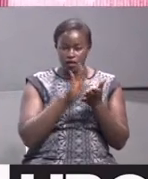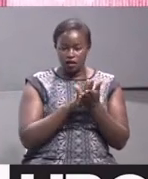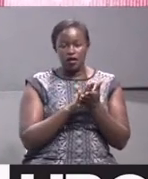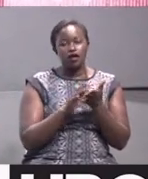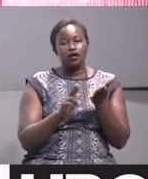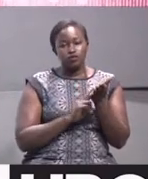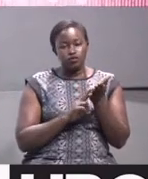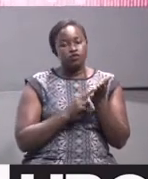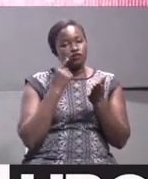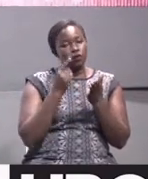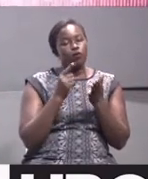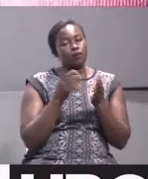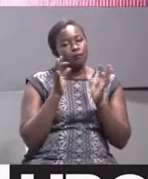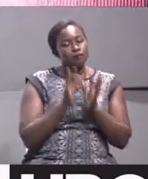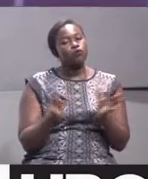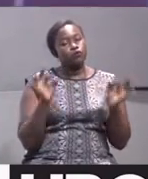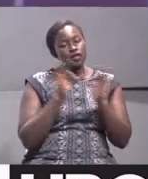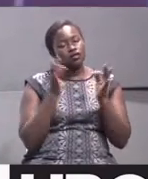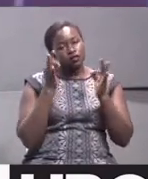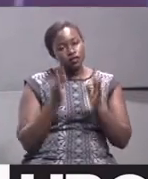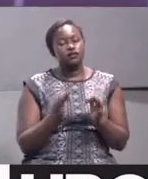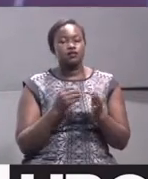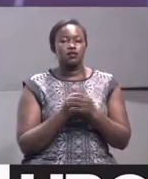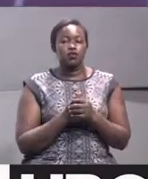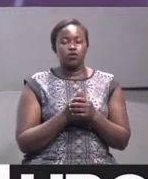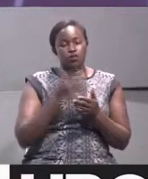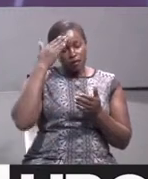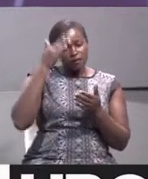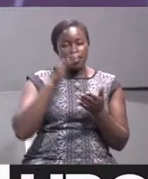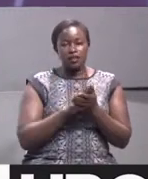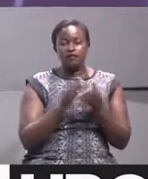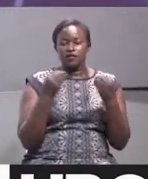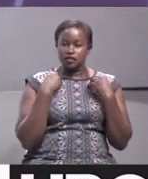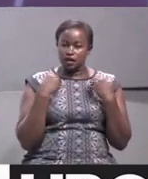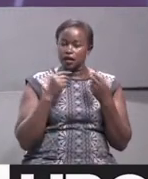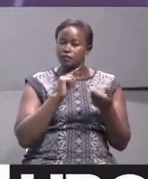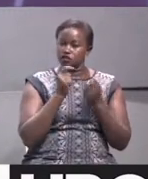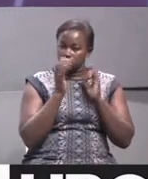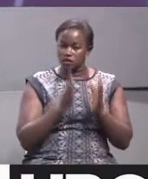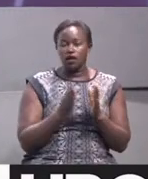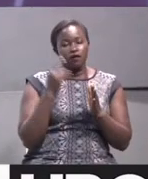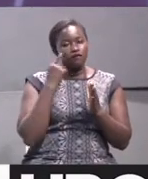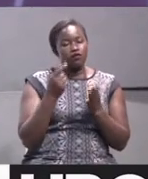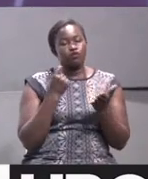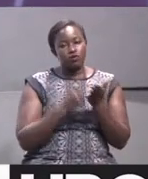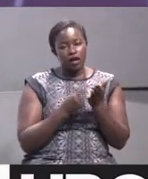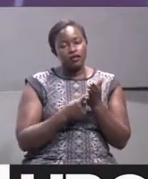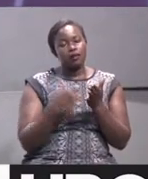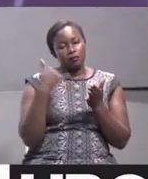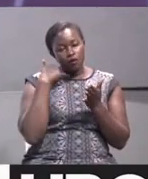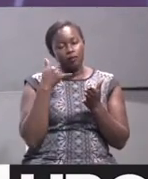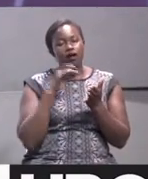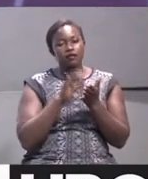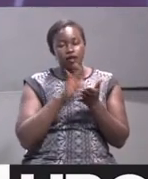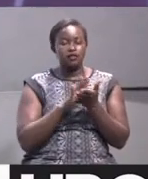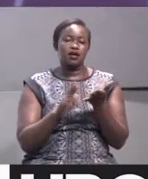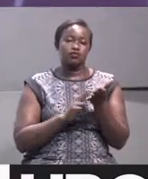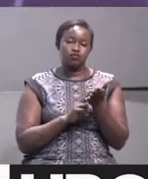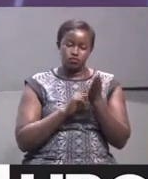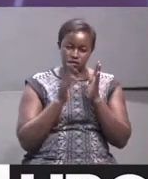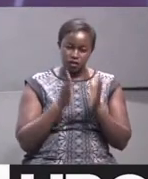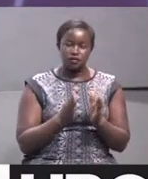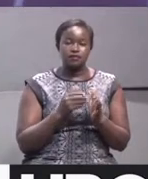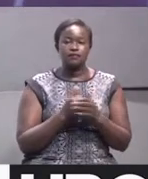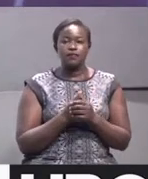to you. We believe this is a game changer for Airtel Uganda mobile data users. The data usage manager is just one way